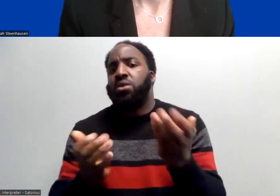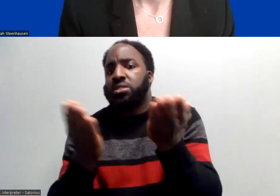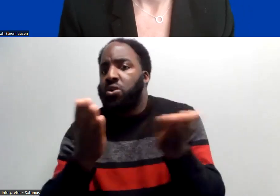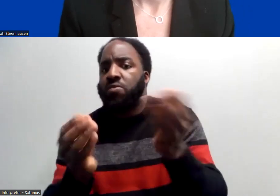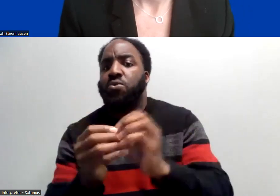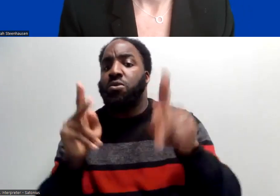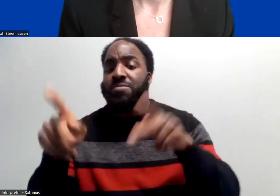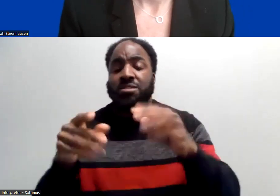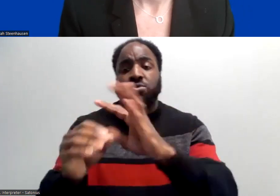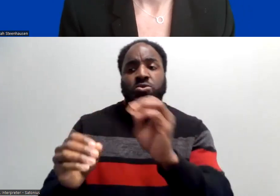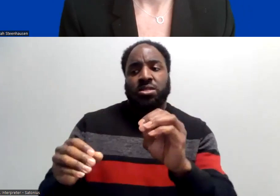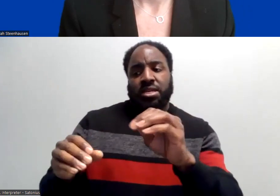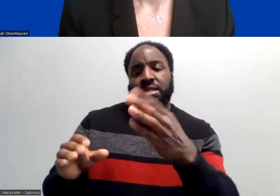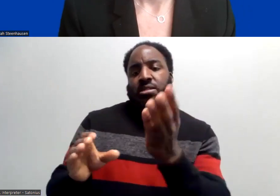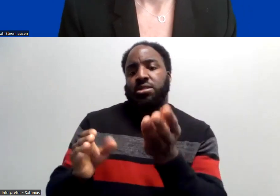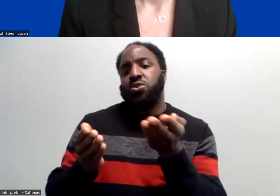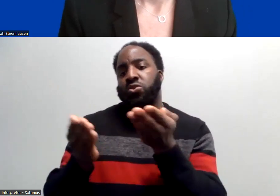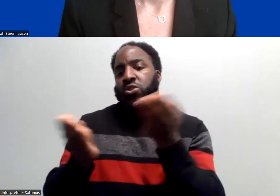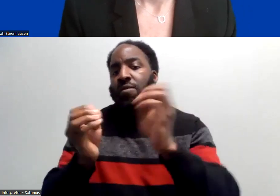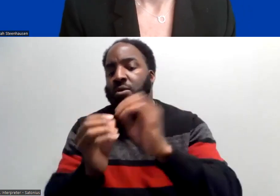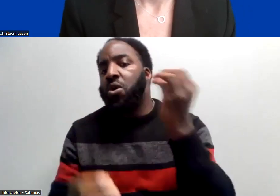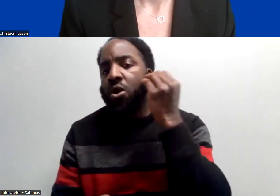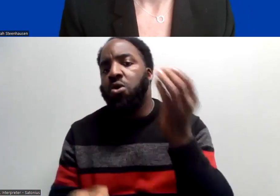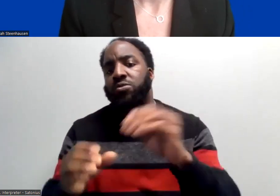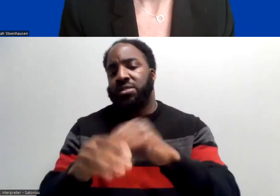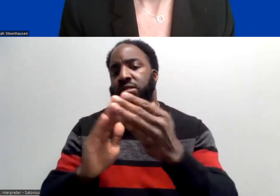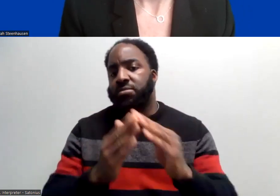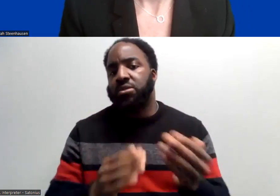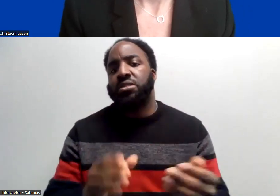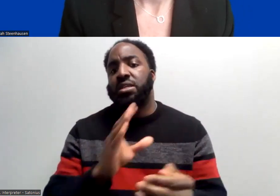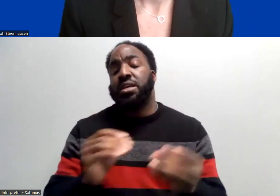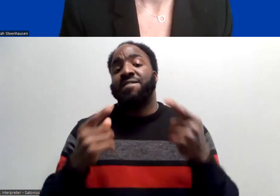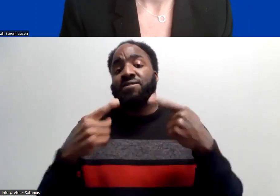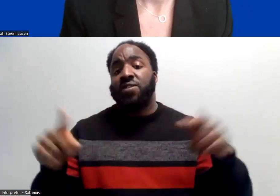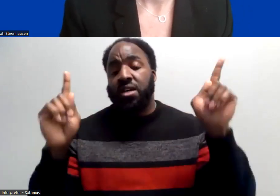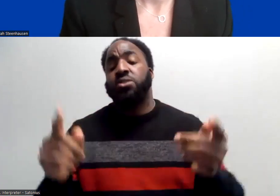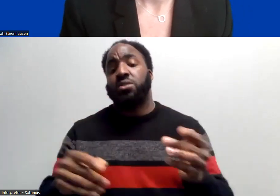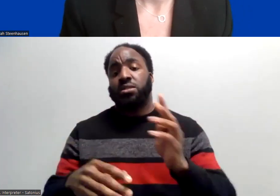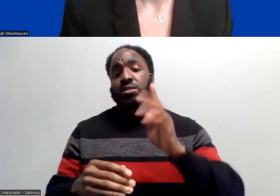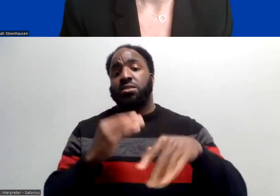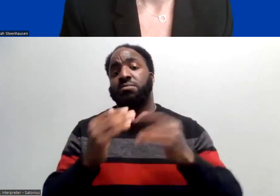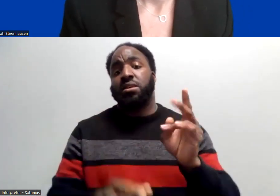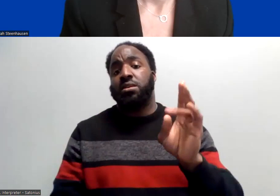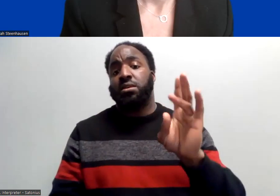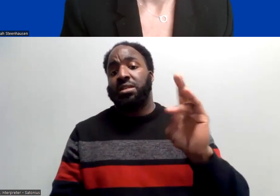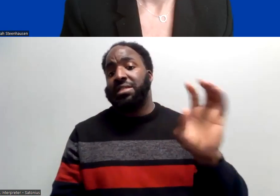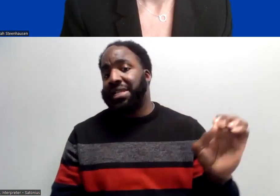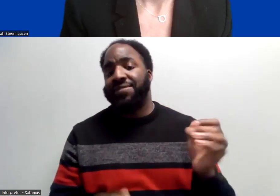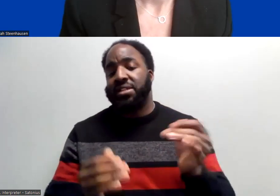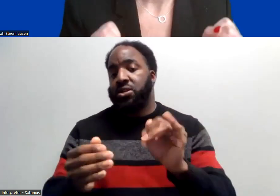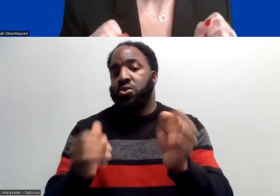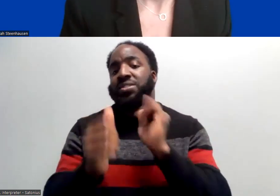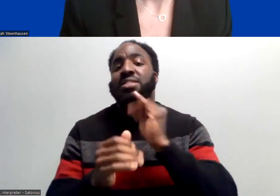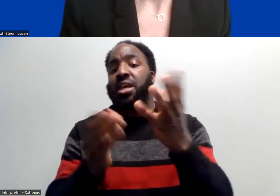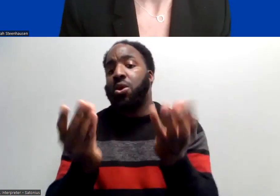and communities. And then finally, we're also excited about Initiative 70, which is a web portal to access information